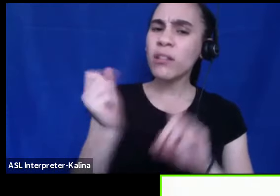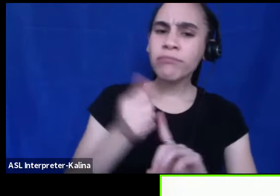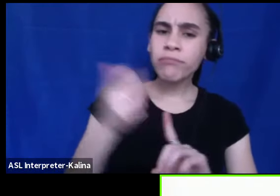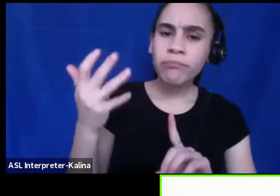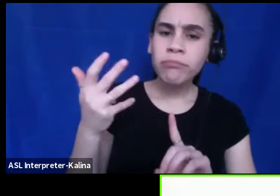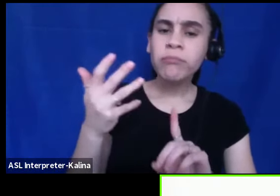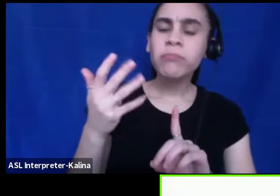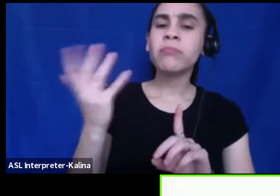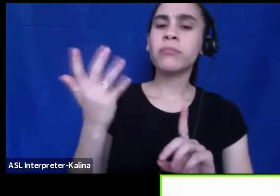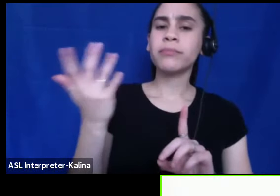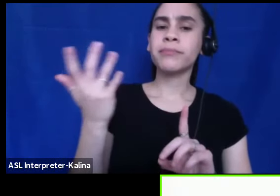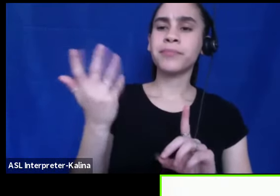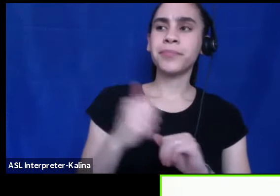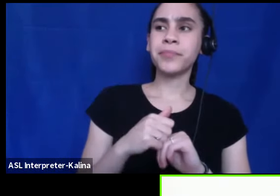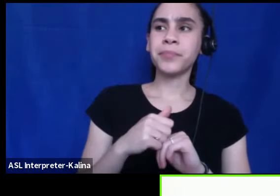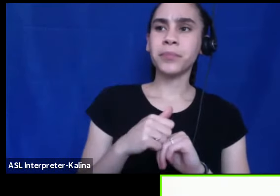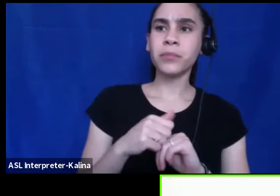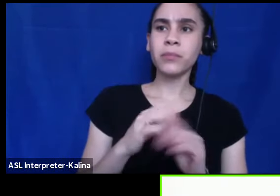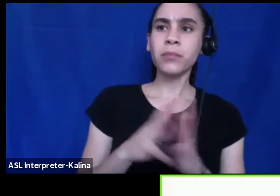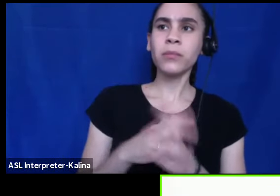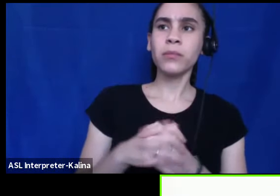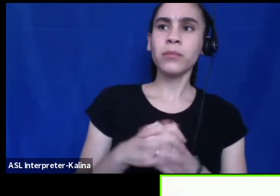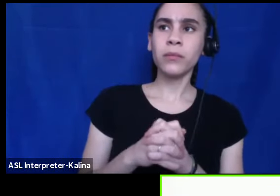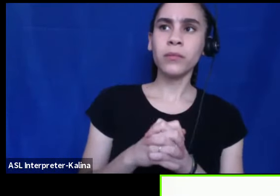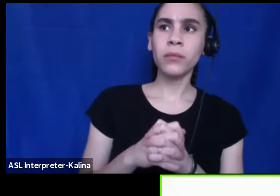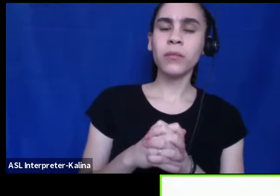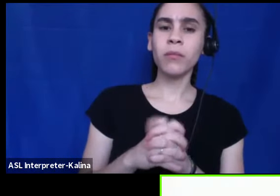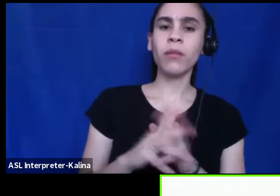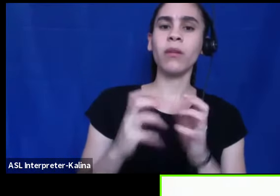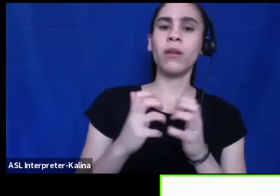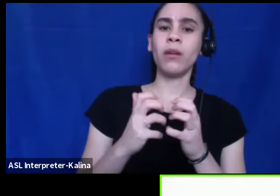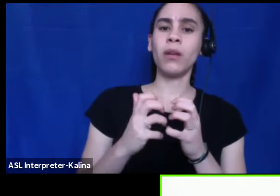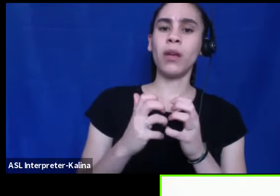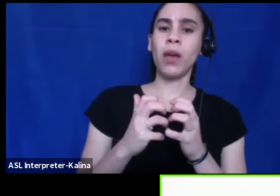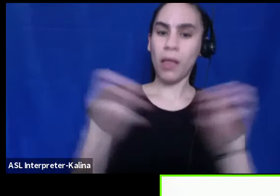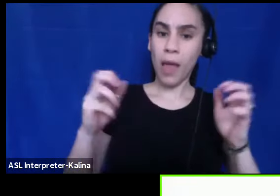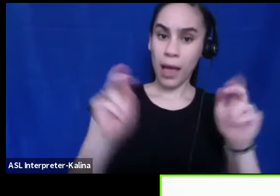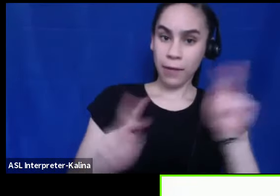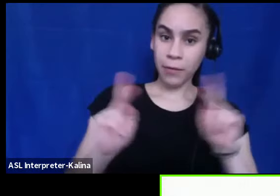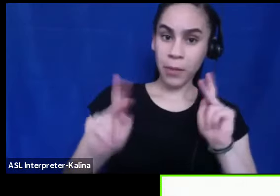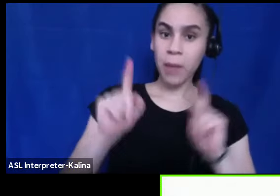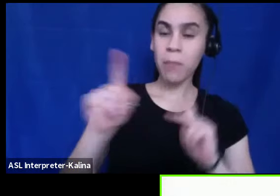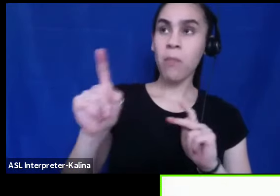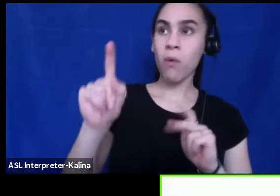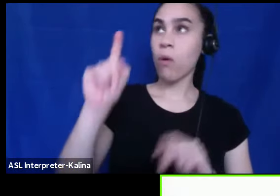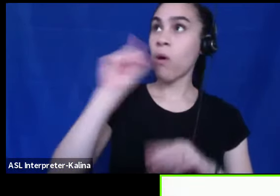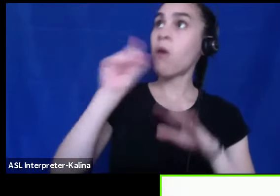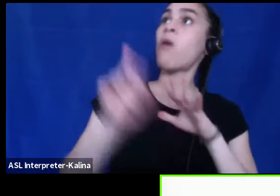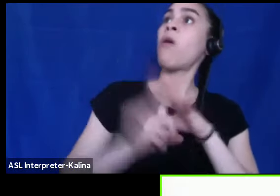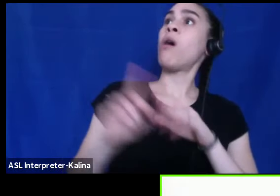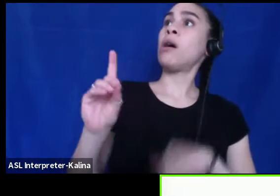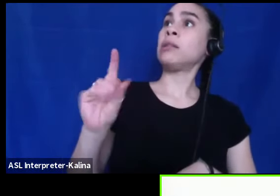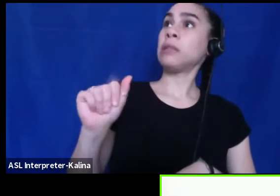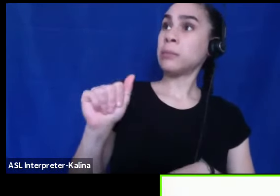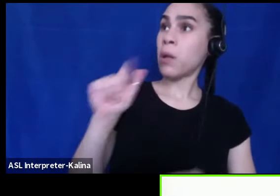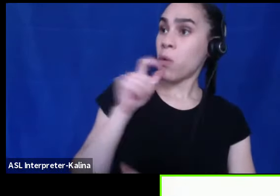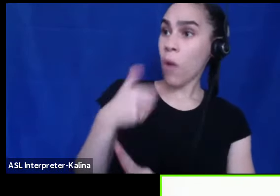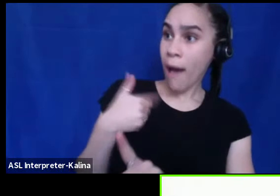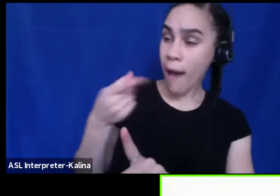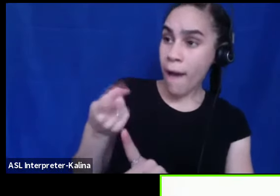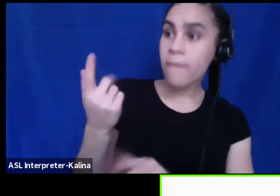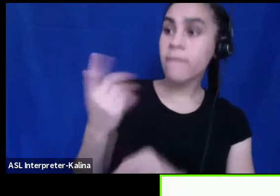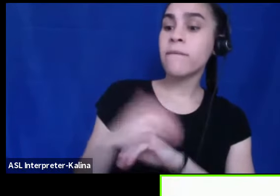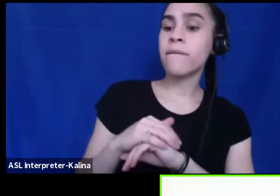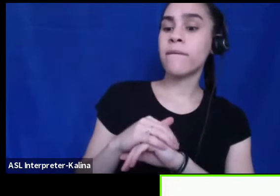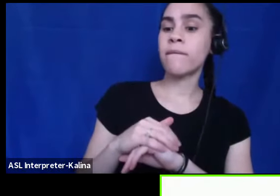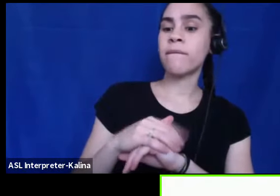think, a lot of people, when they think about somebody who's disabled or has somebody with a disability, they often think